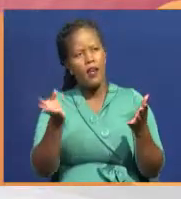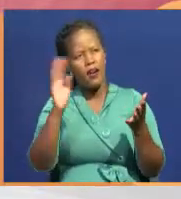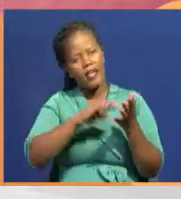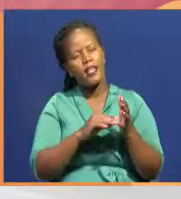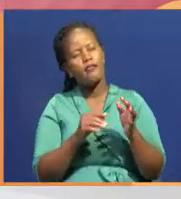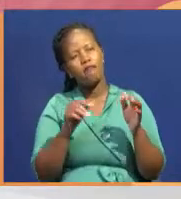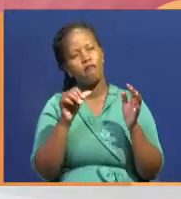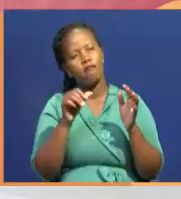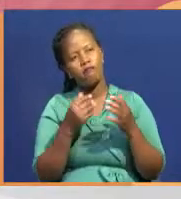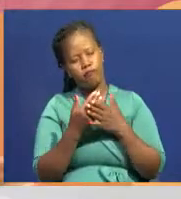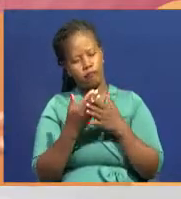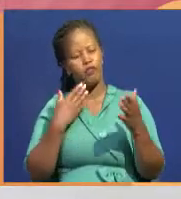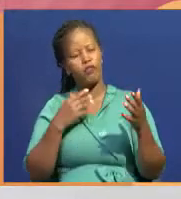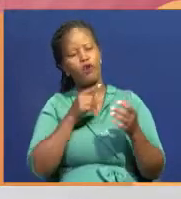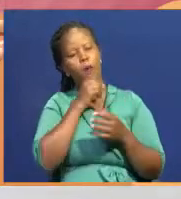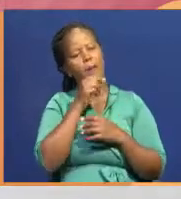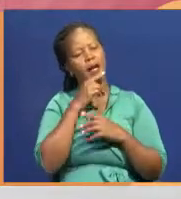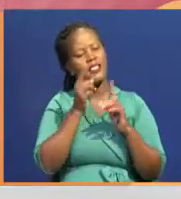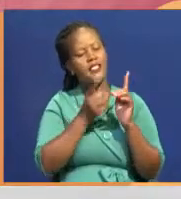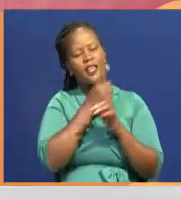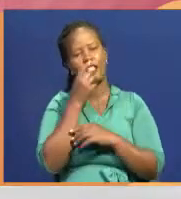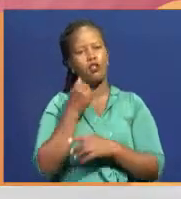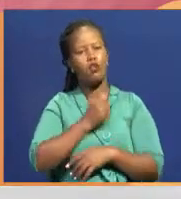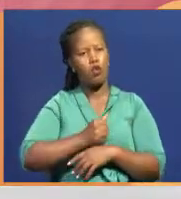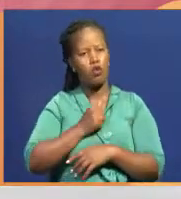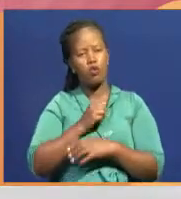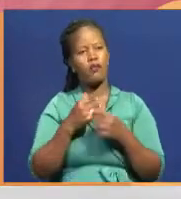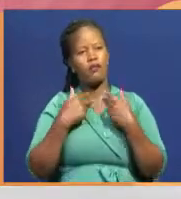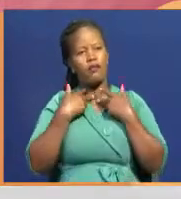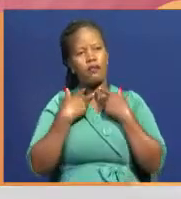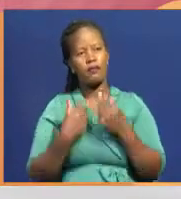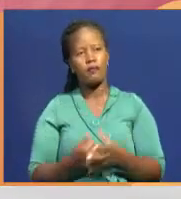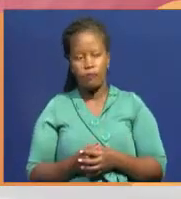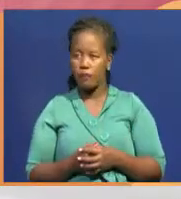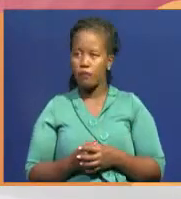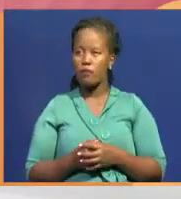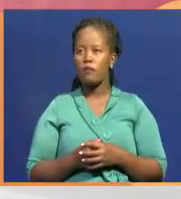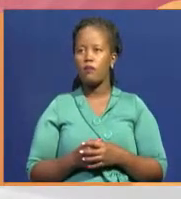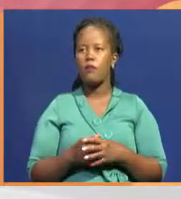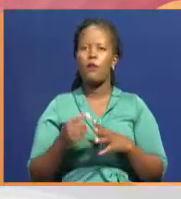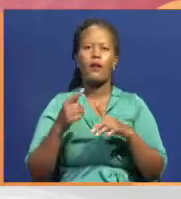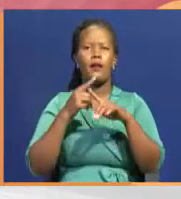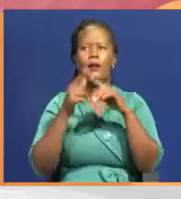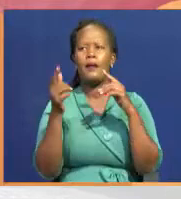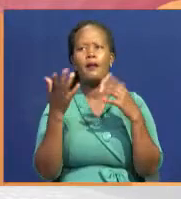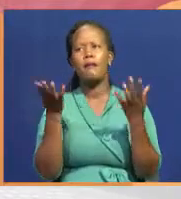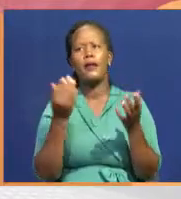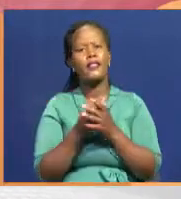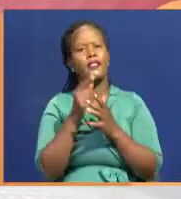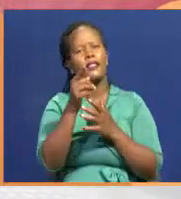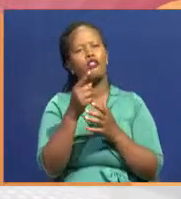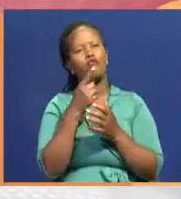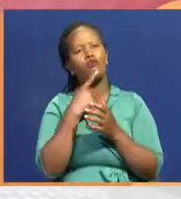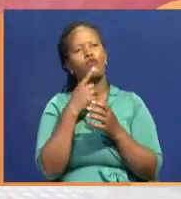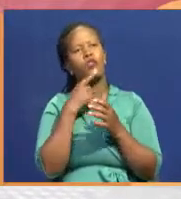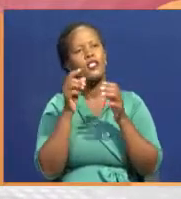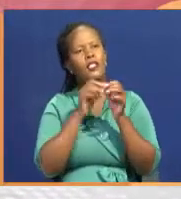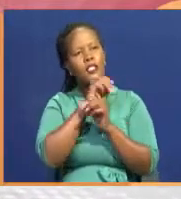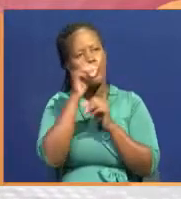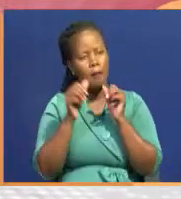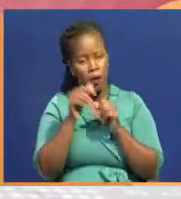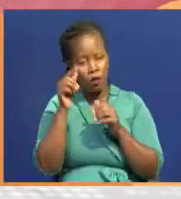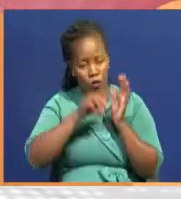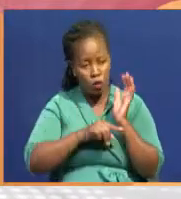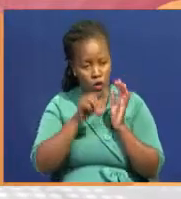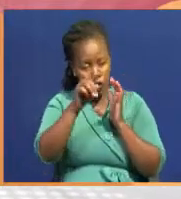Simplicius Ochieng. Apologies for that technical hitch, but what exactly you are talking about is what you decided